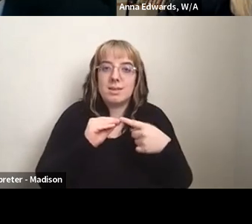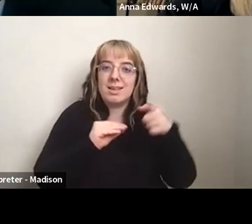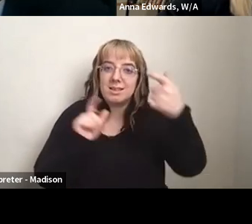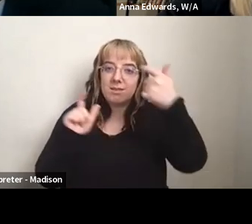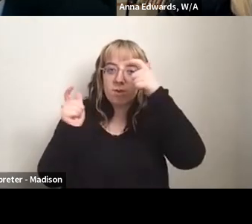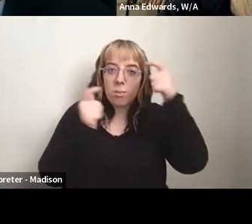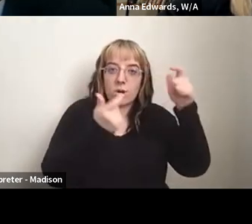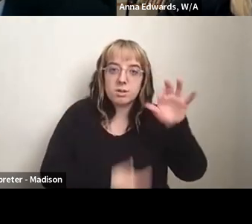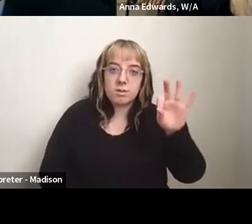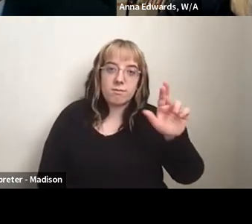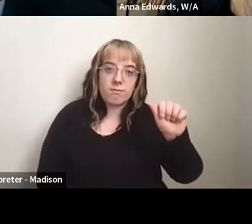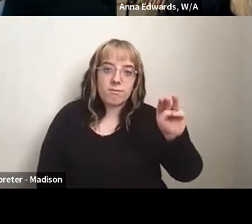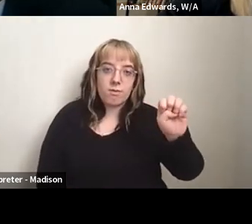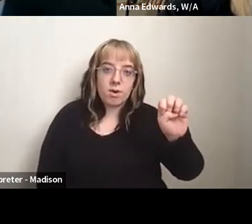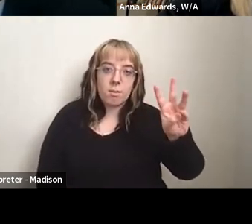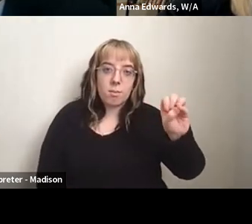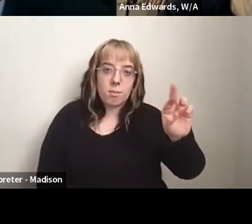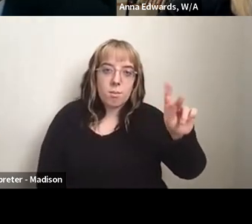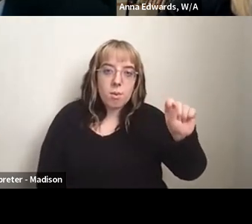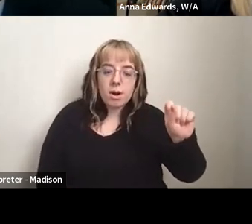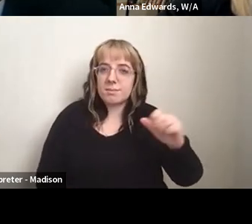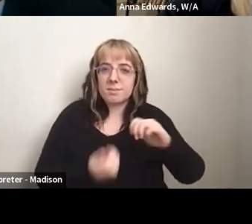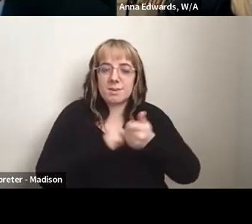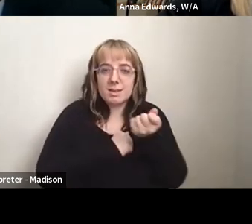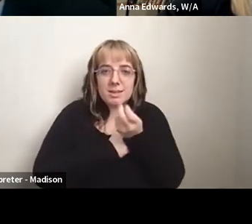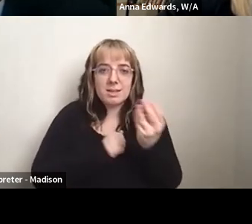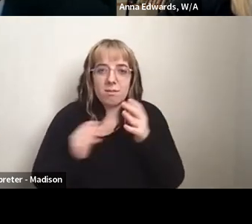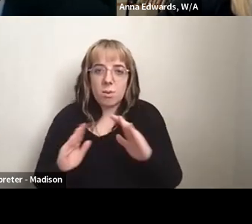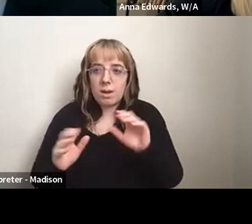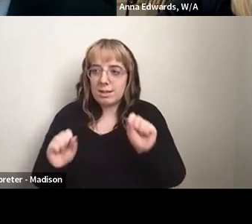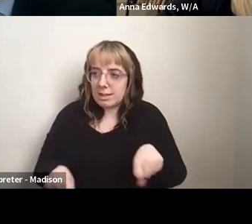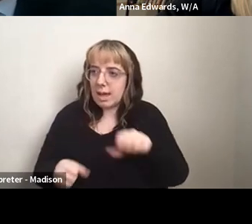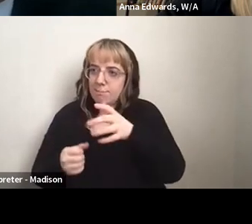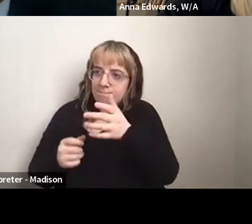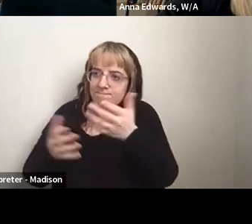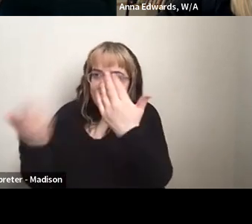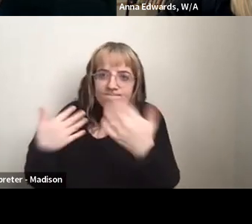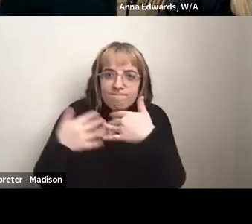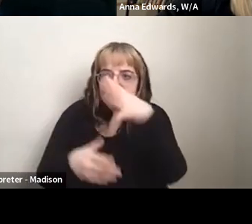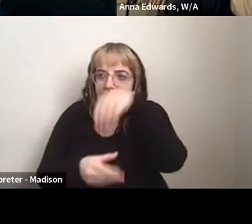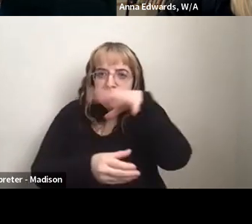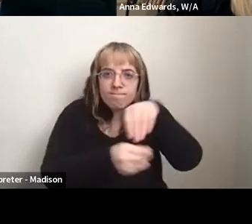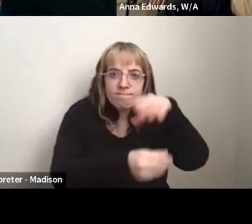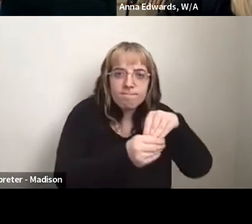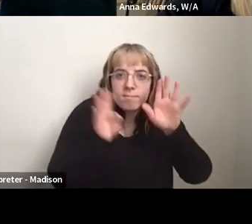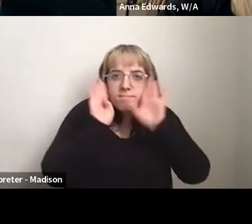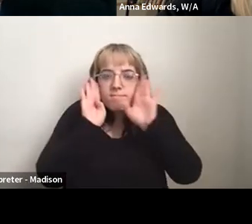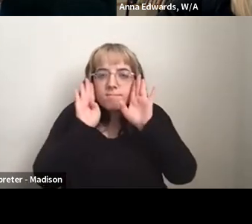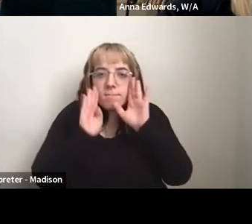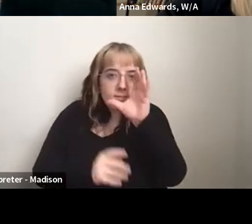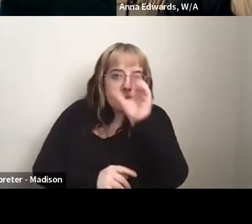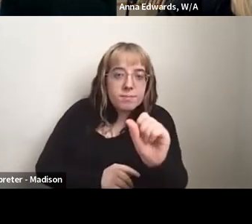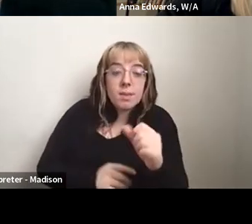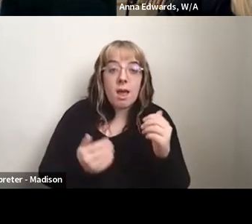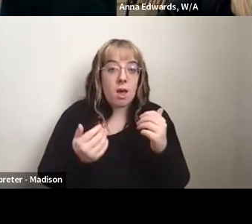frameworks, right? What are going to be, the multiple ways to engage our students? How about the multiple ways our